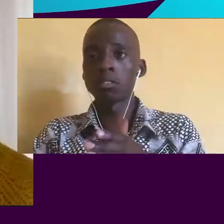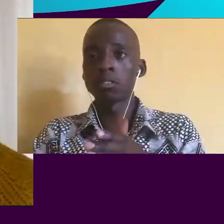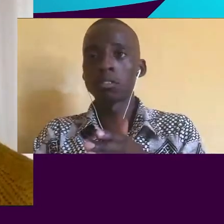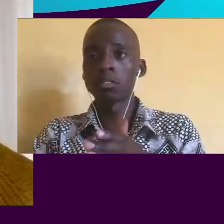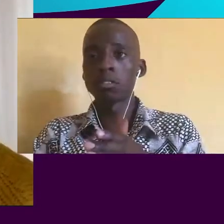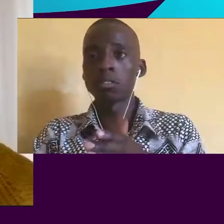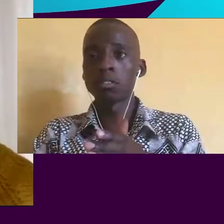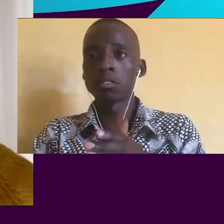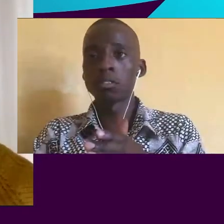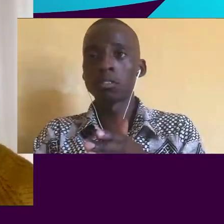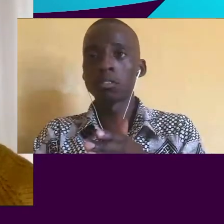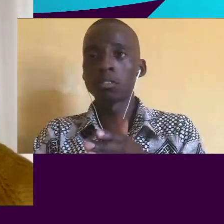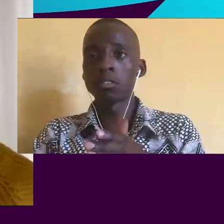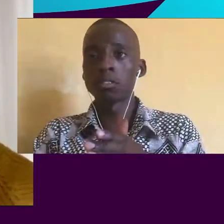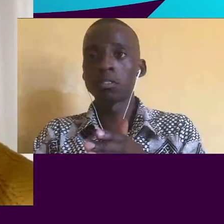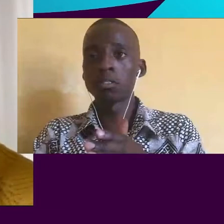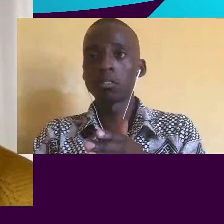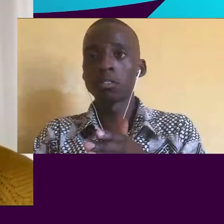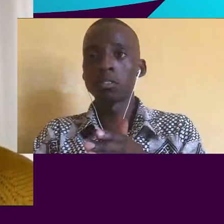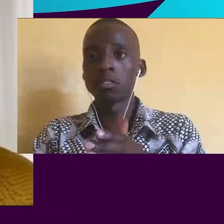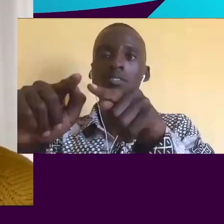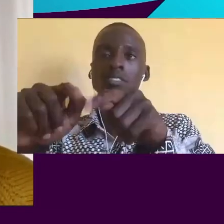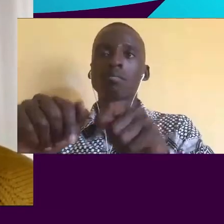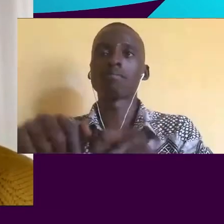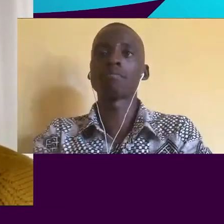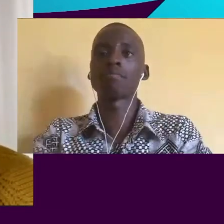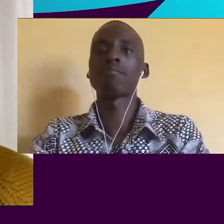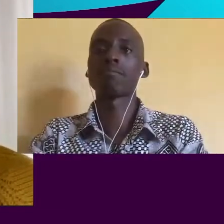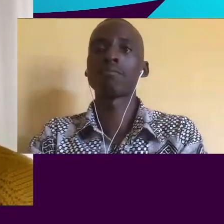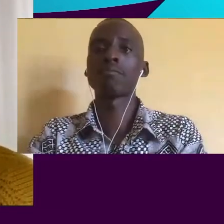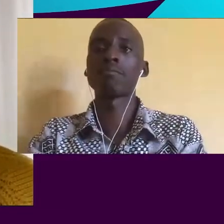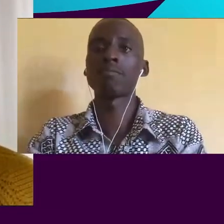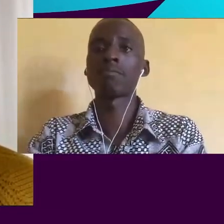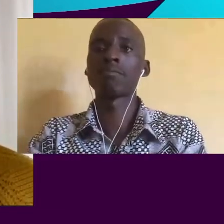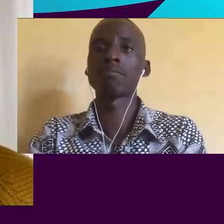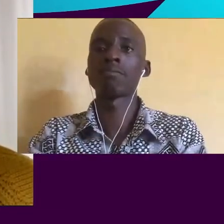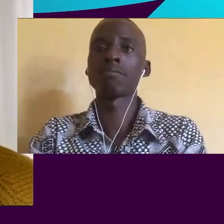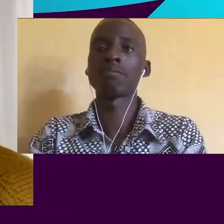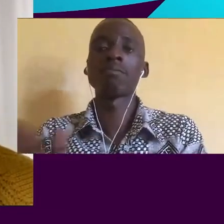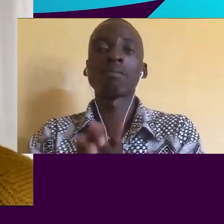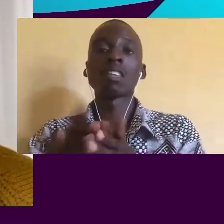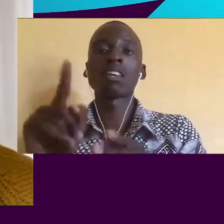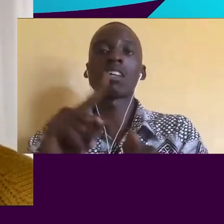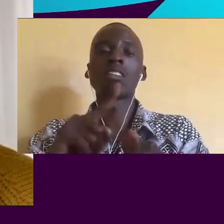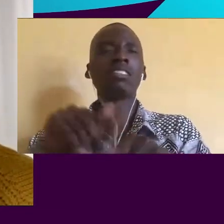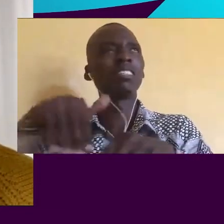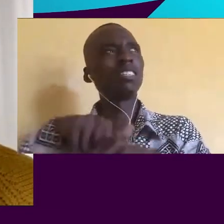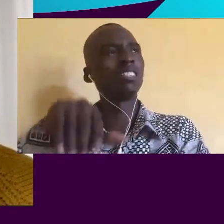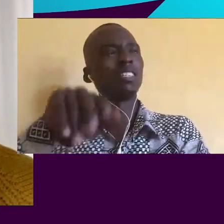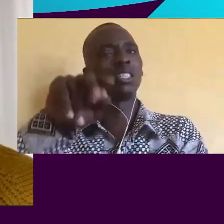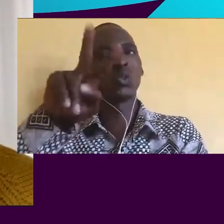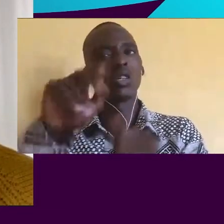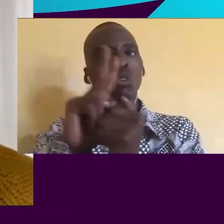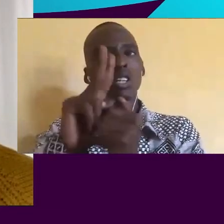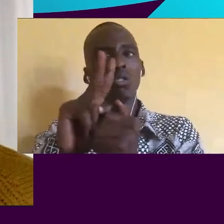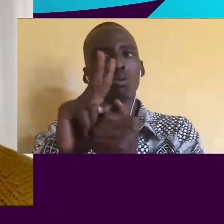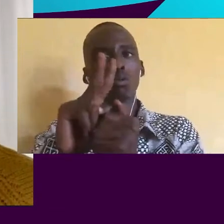these events? Because I didn't see many at the time. And this is when, 2012, when Keith Hackett was in Uganda.